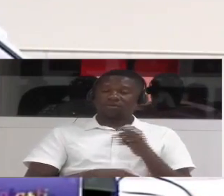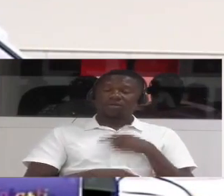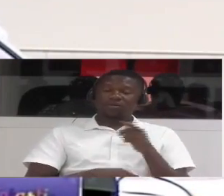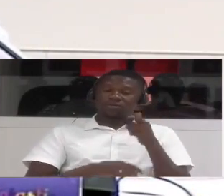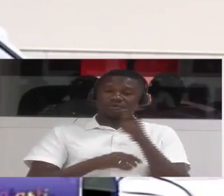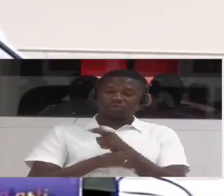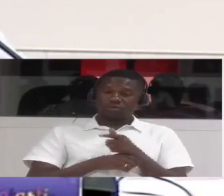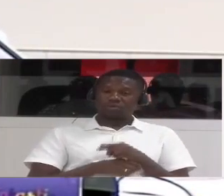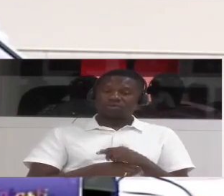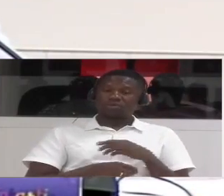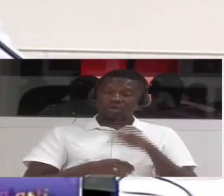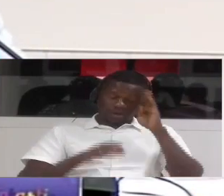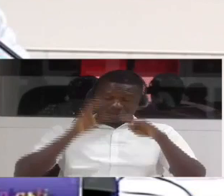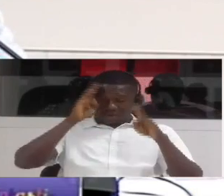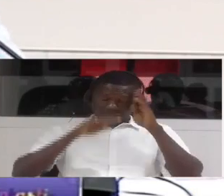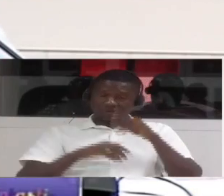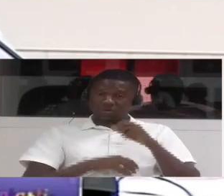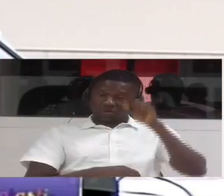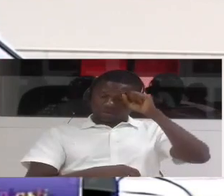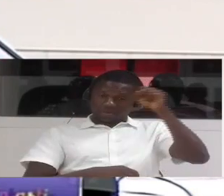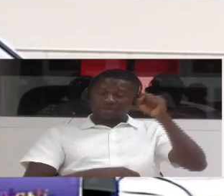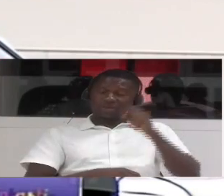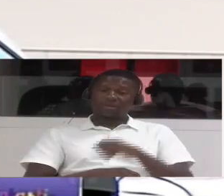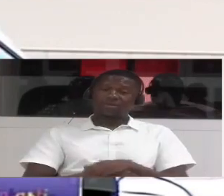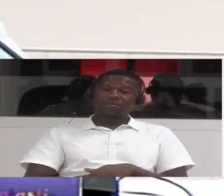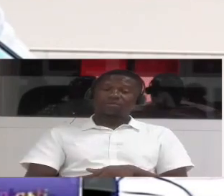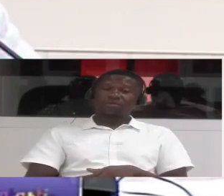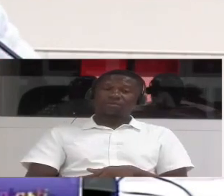to apologize to the president.